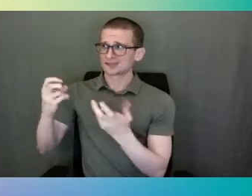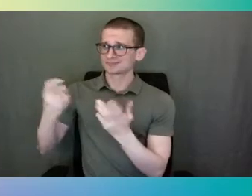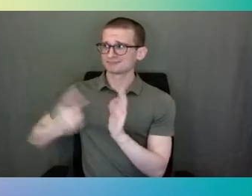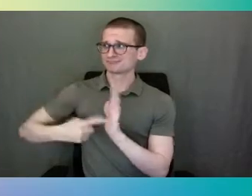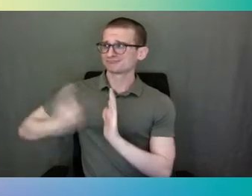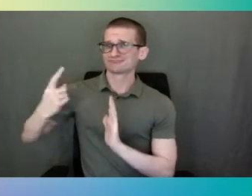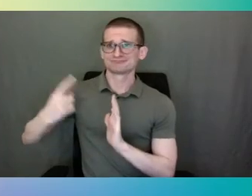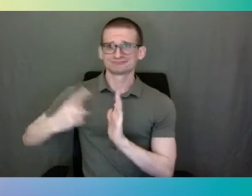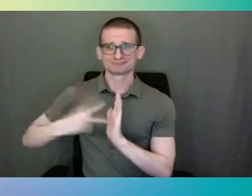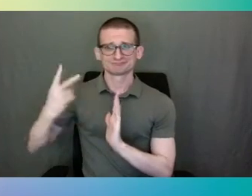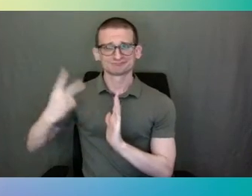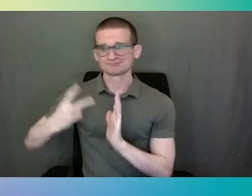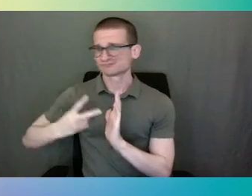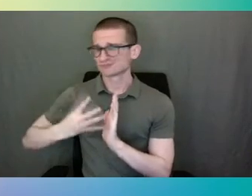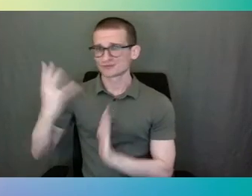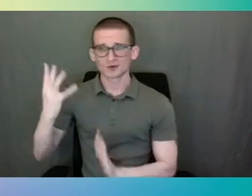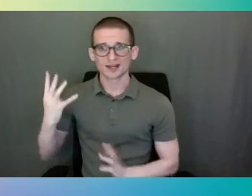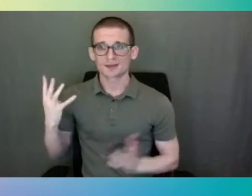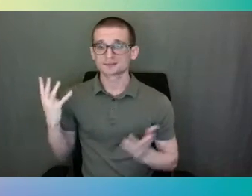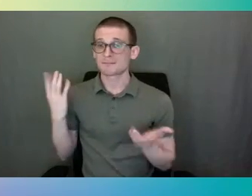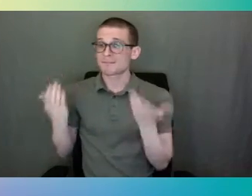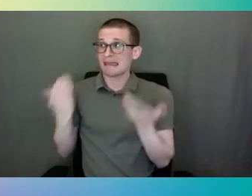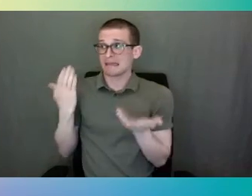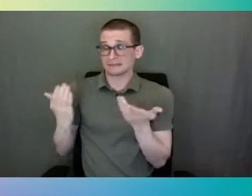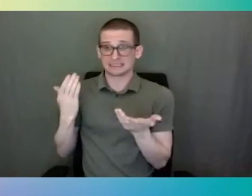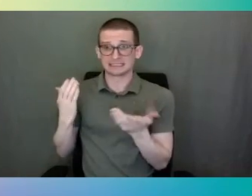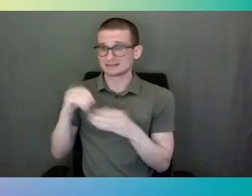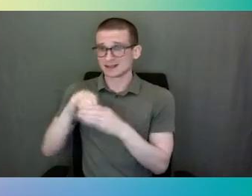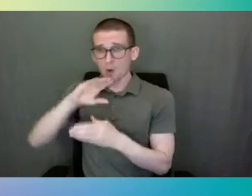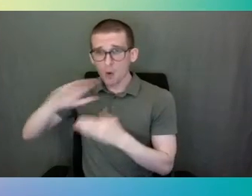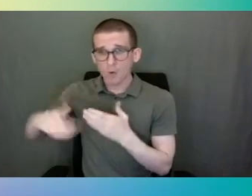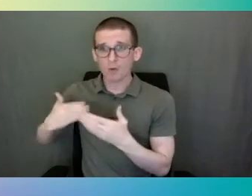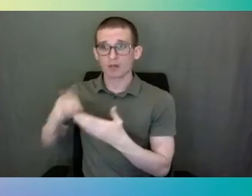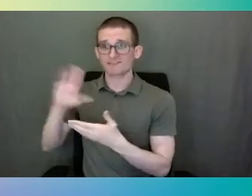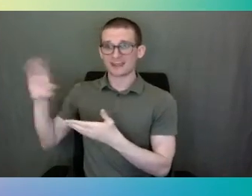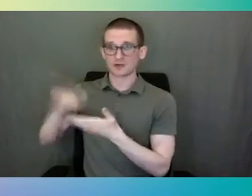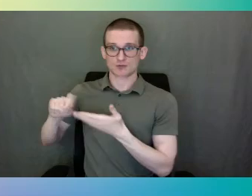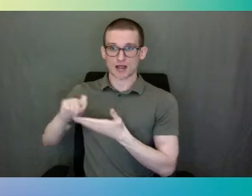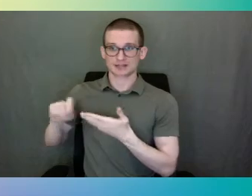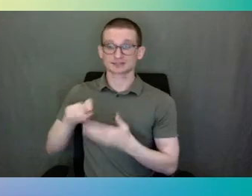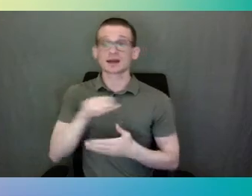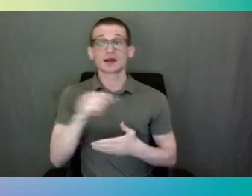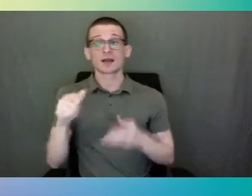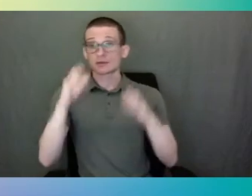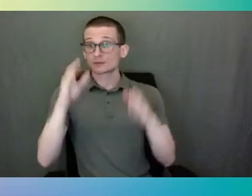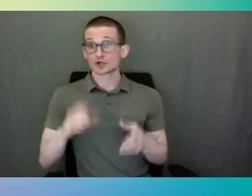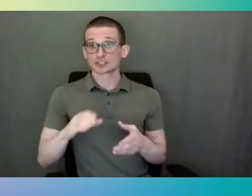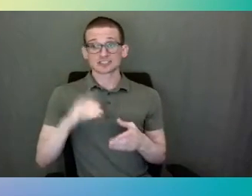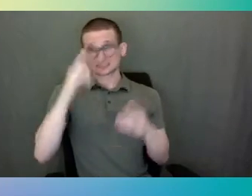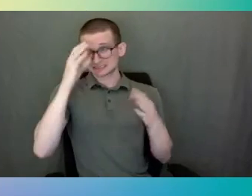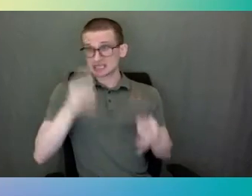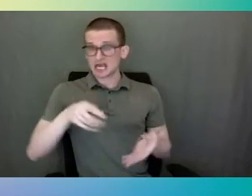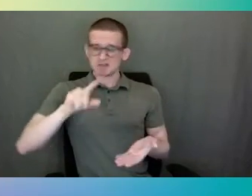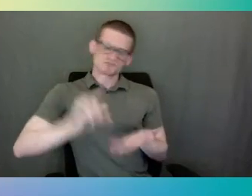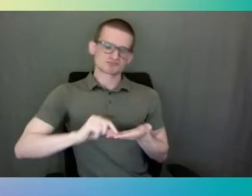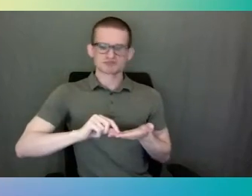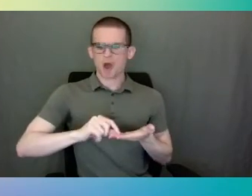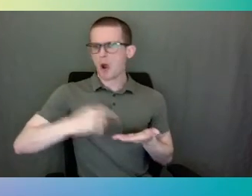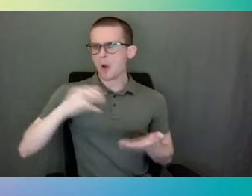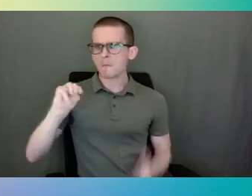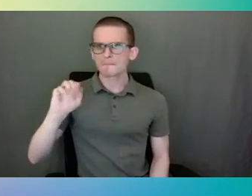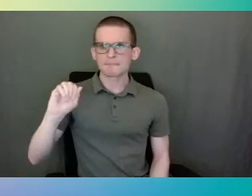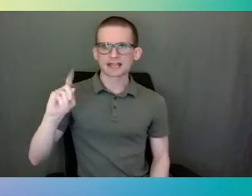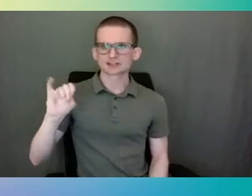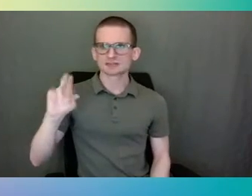4 times in all of their writings. But someone comes along and says, masturbation is a problem. You can find this